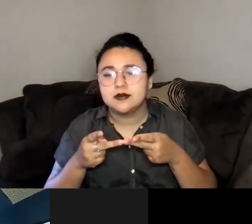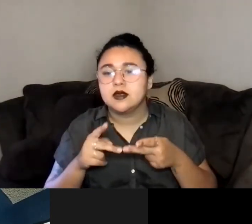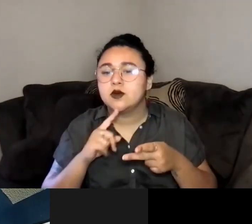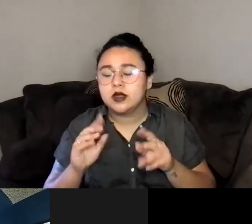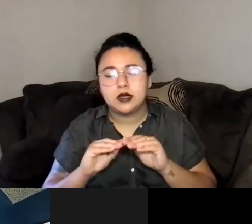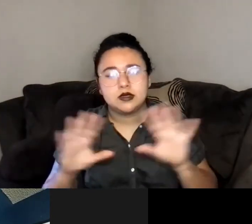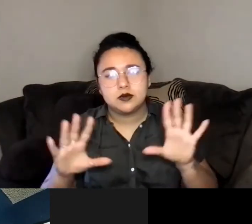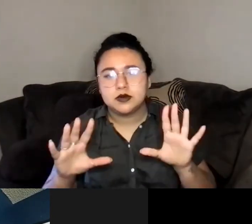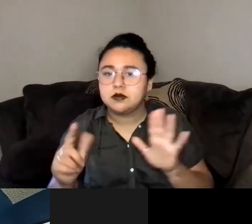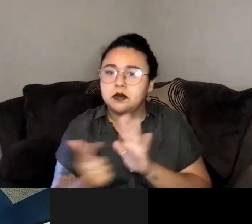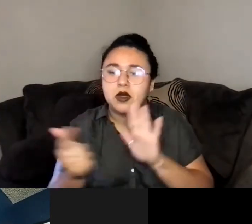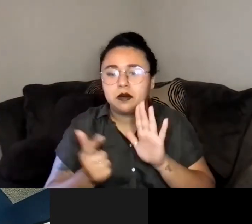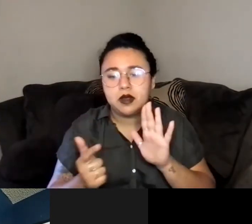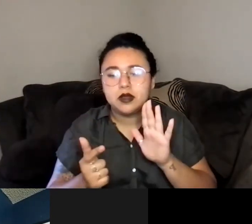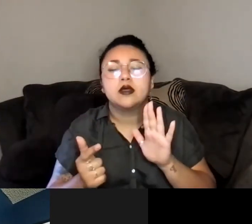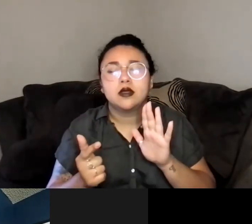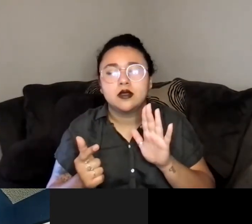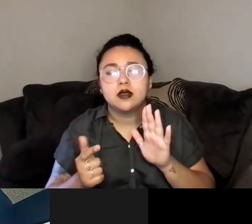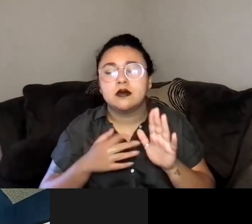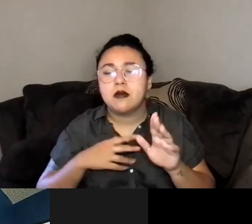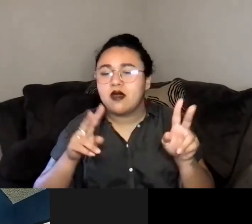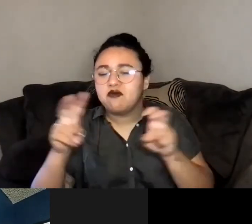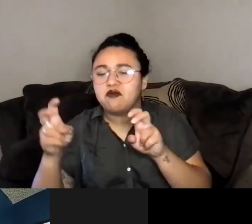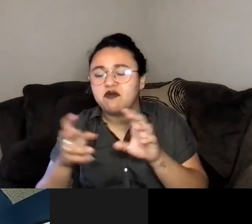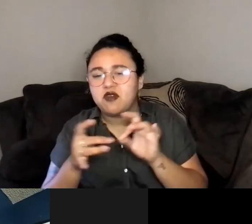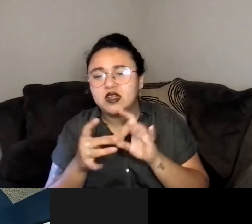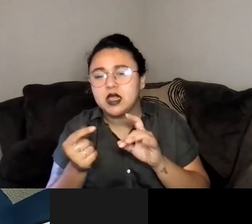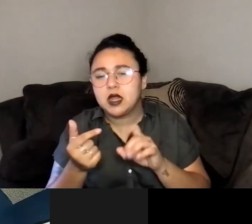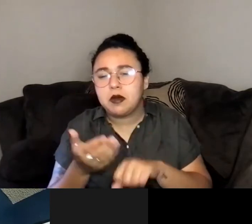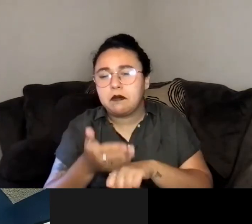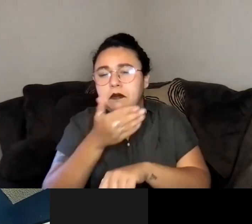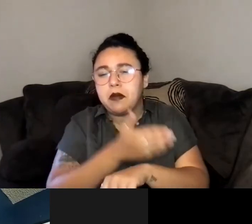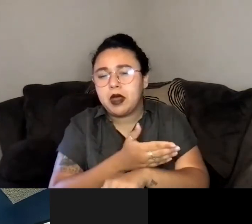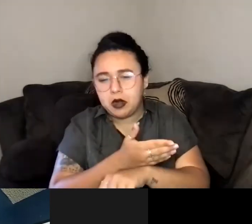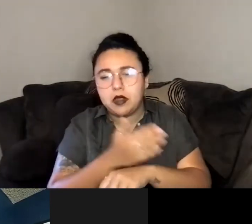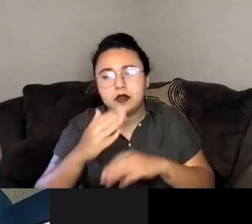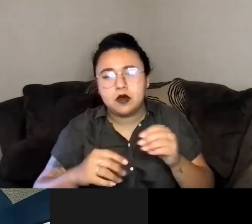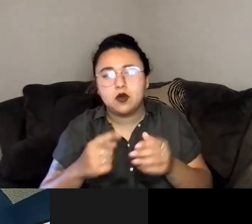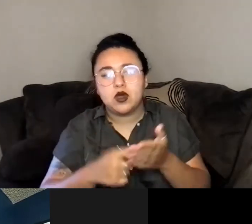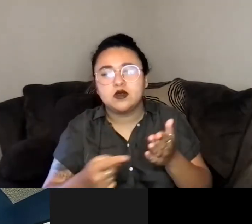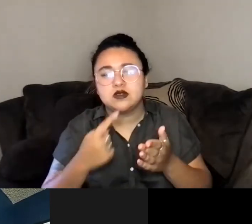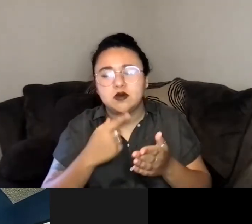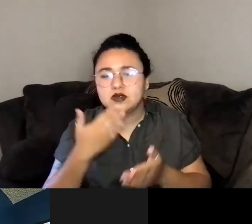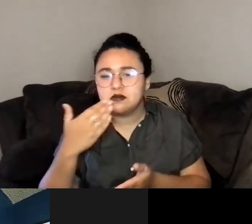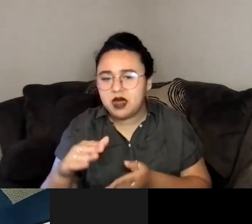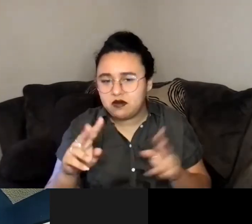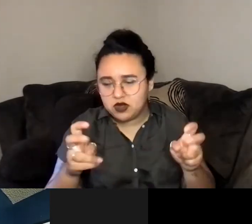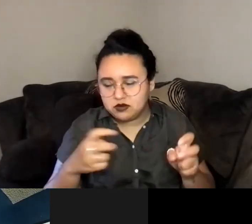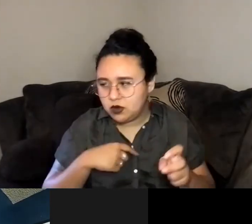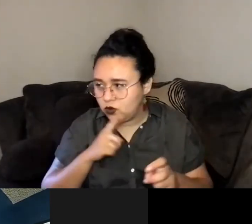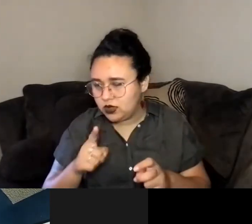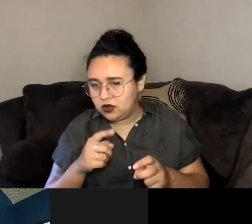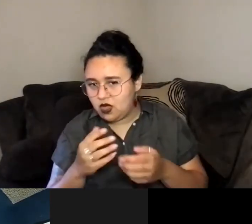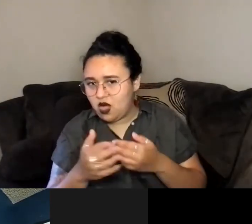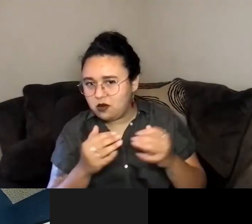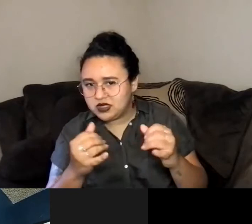explicitly prohibited. And so I think my phrasing is probably a little bit better than what you pointed out as the bad phrasing, but not that much. But in